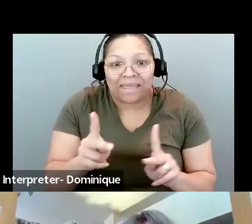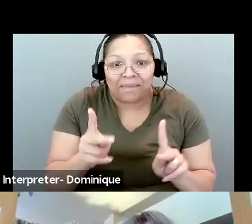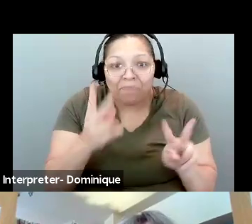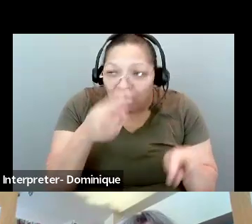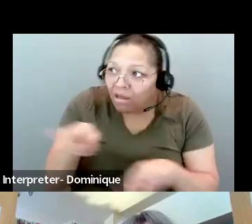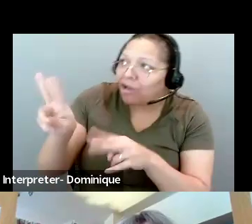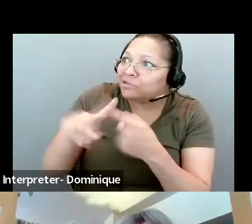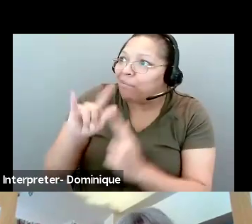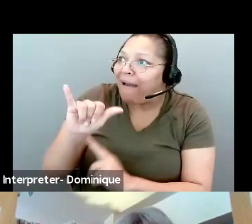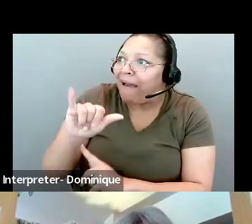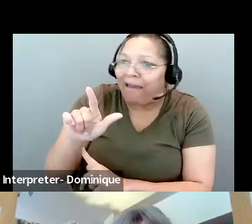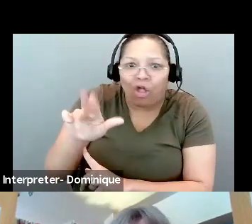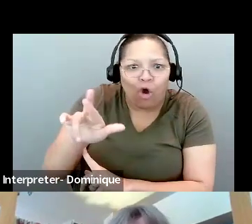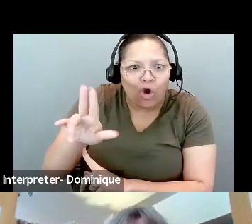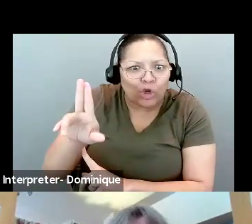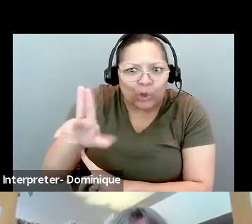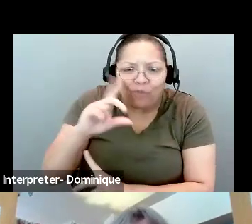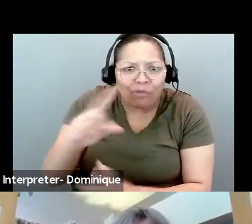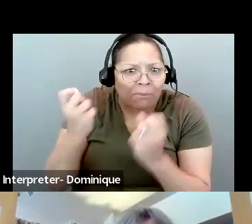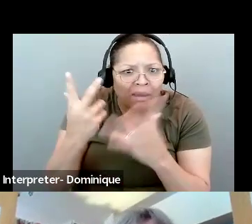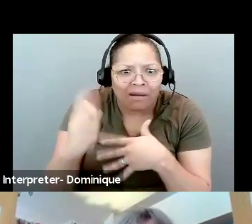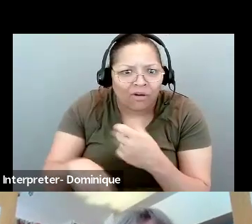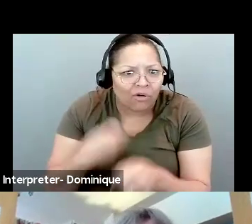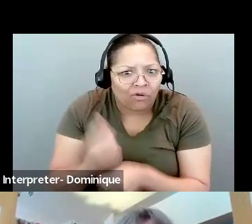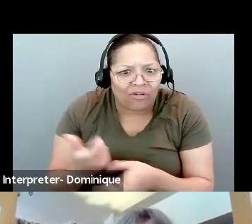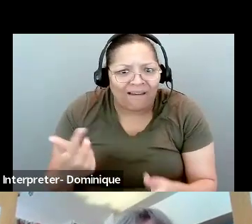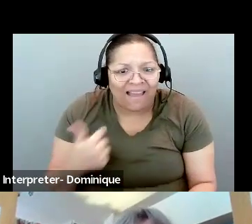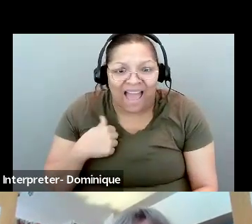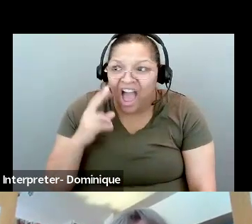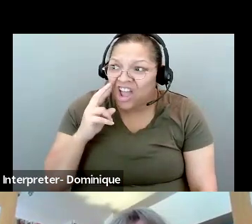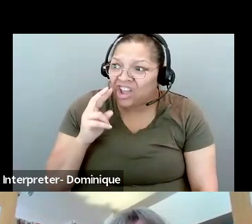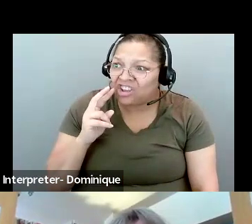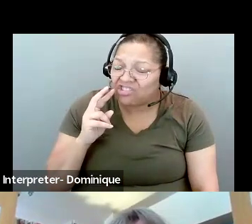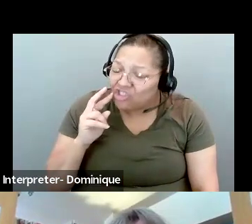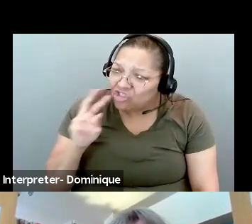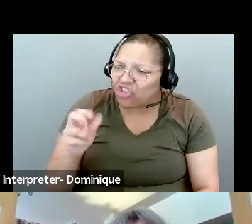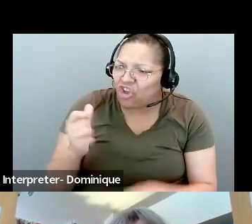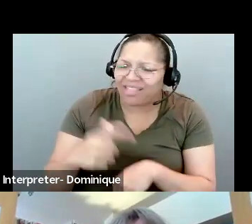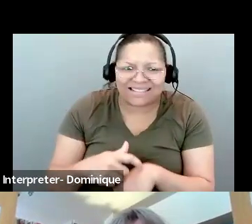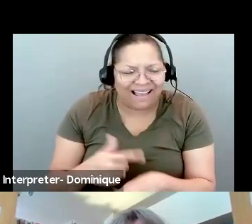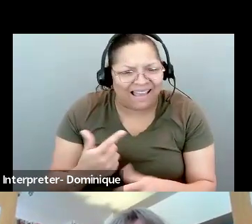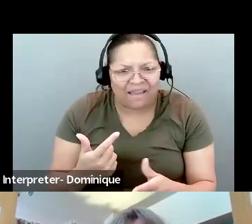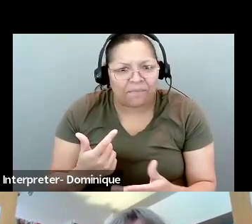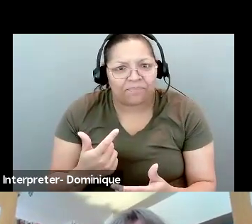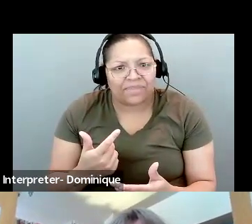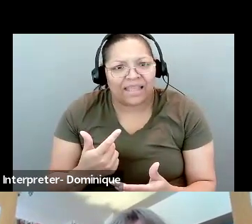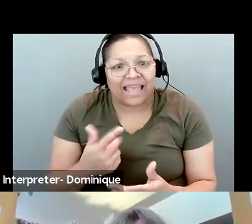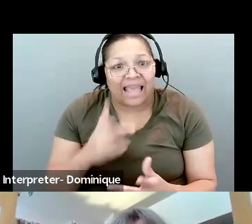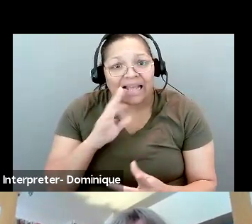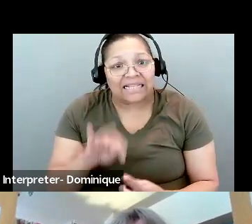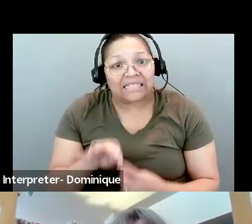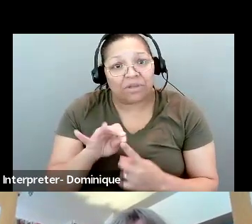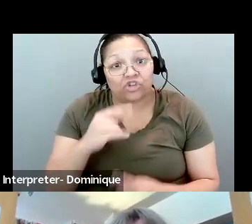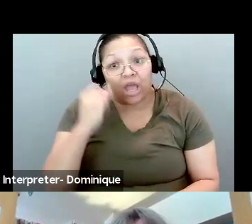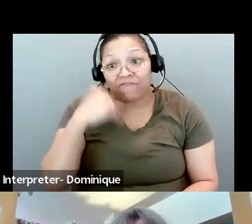for, as you said, decades, and I look at it all the time. Well, especially if I'm looking